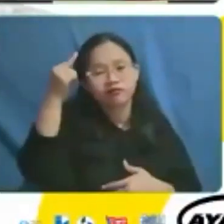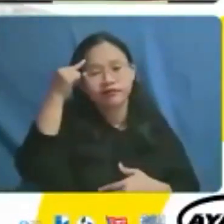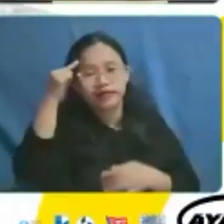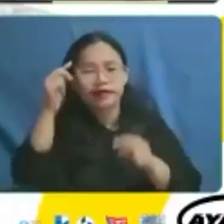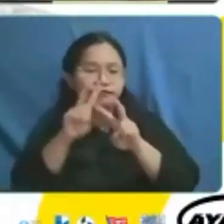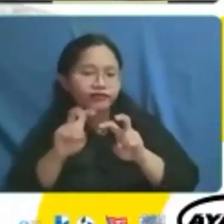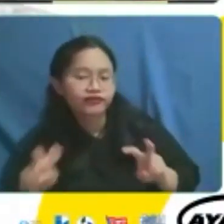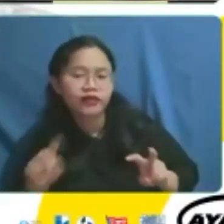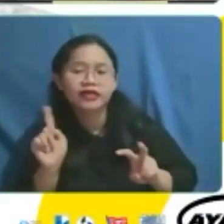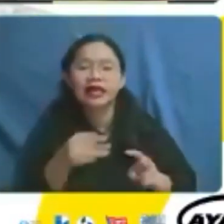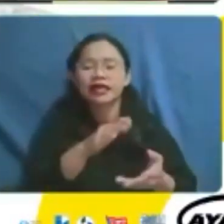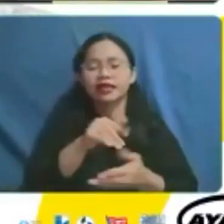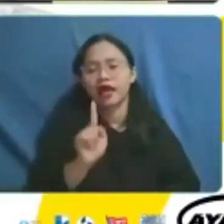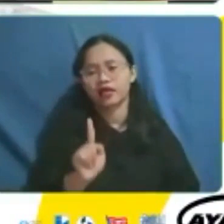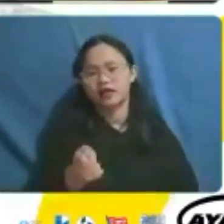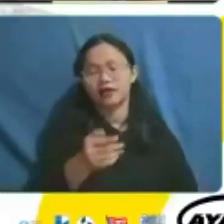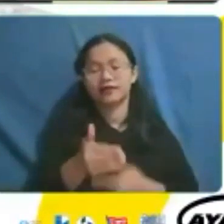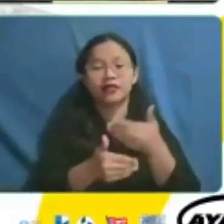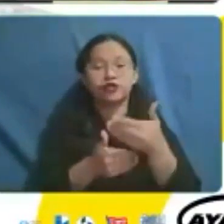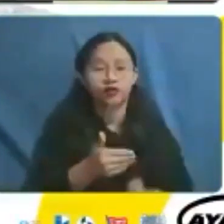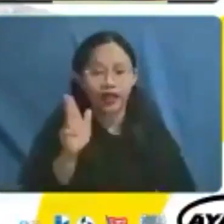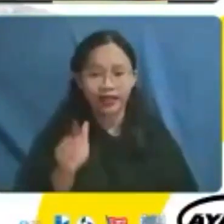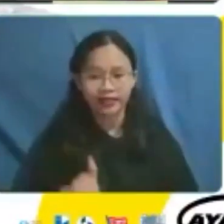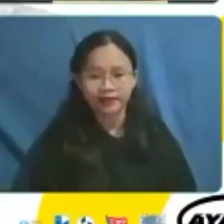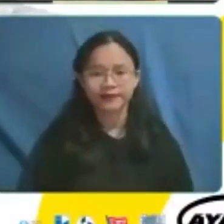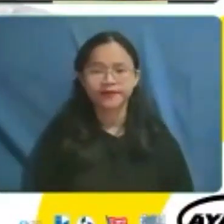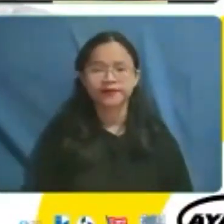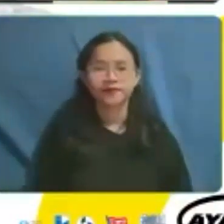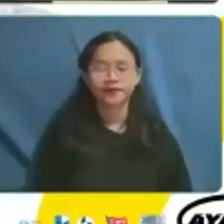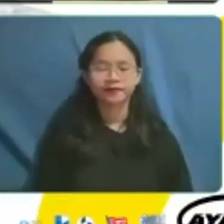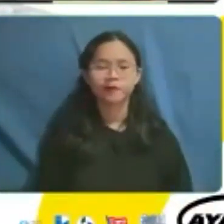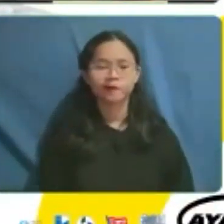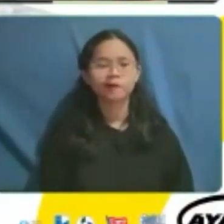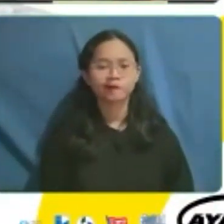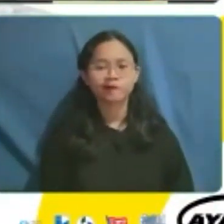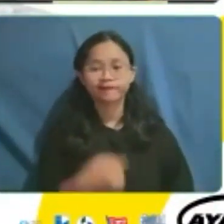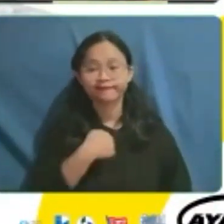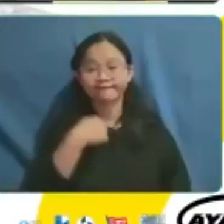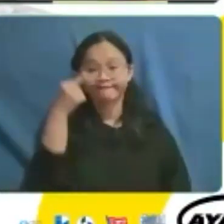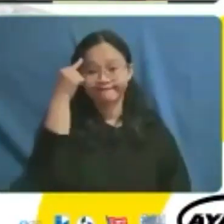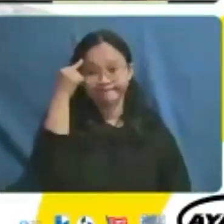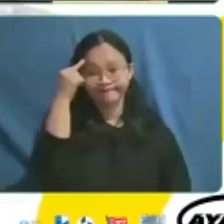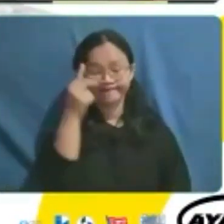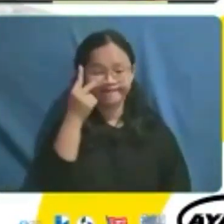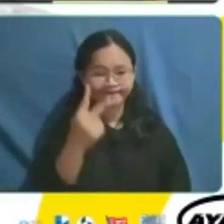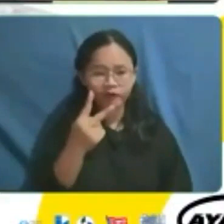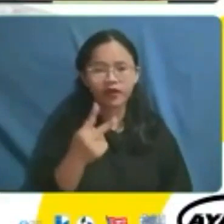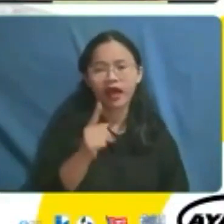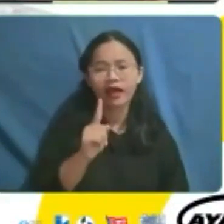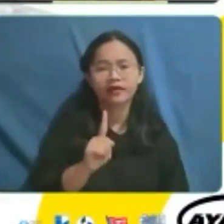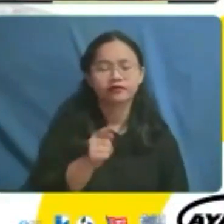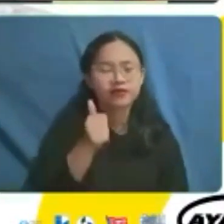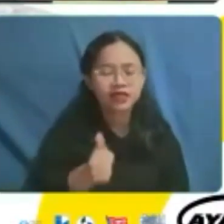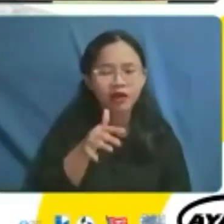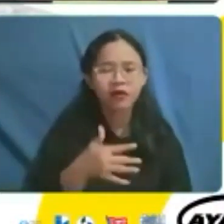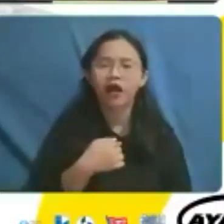Next slide. So I think we just heard a very nice description of all of the evidence that Dr. Jalaluddin shared with us about how air